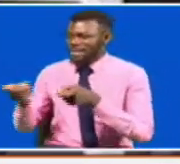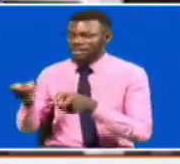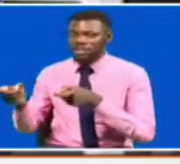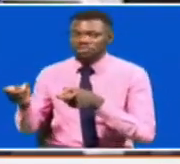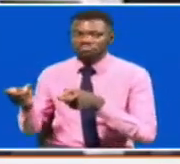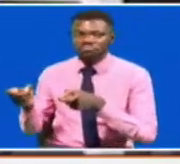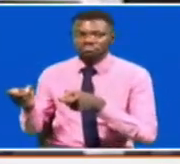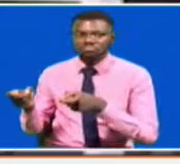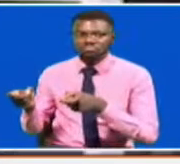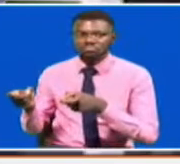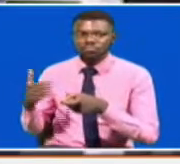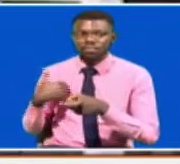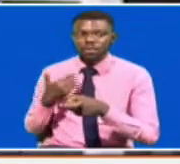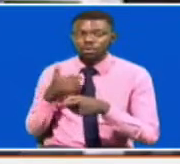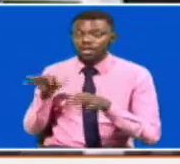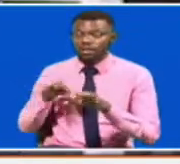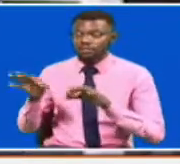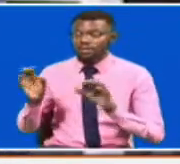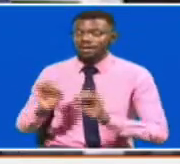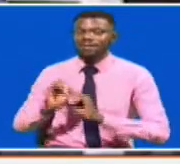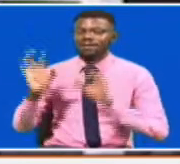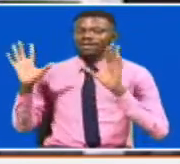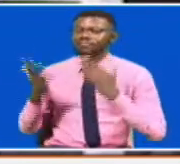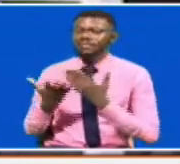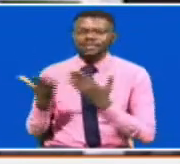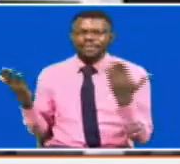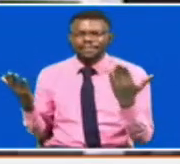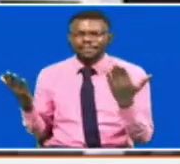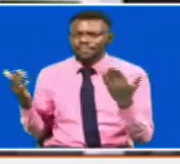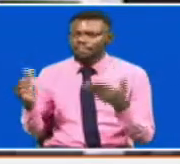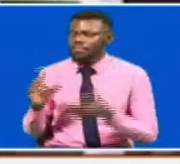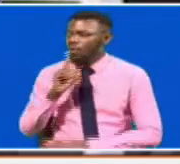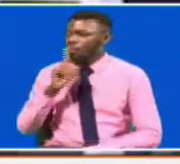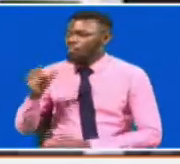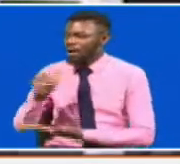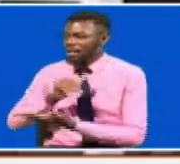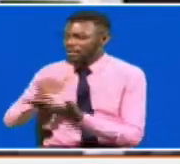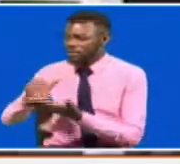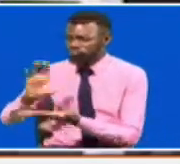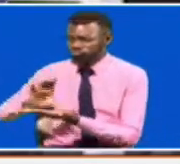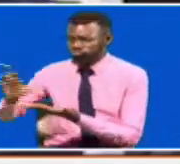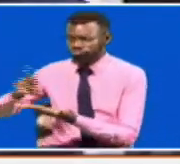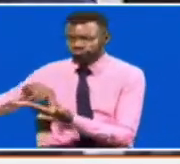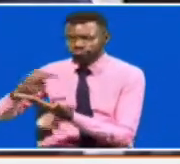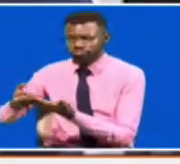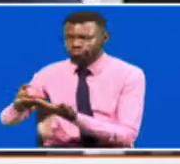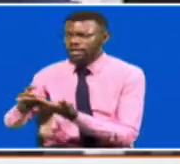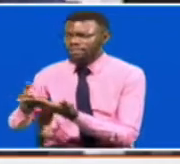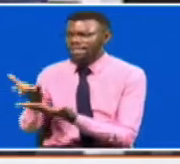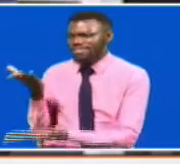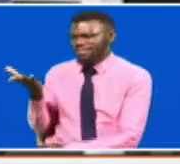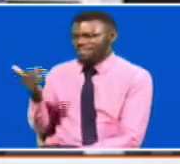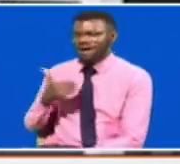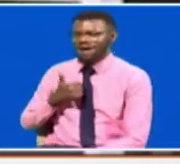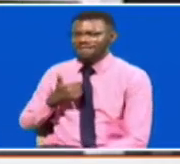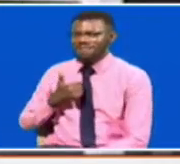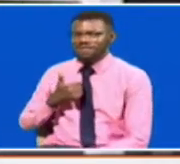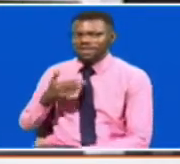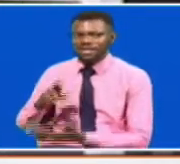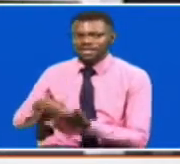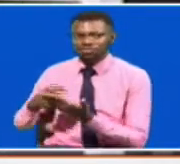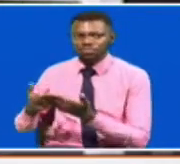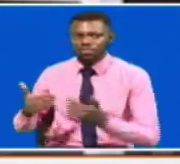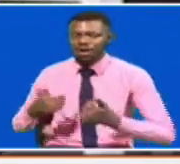let me just you know, clarify something you've said. It's not that the command center was not given resources. Okay, the command center had